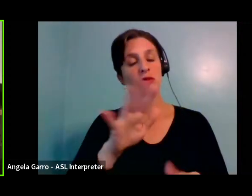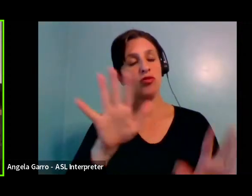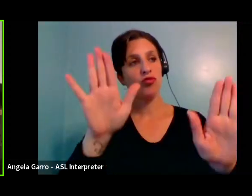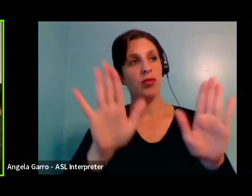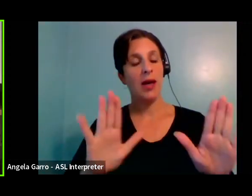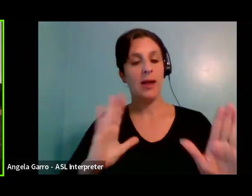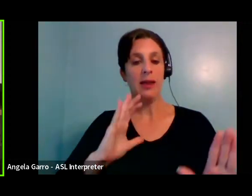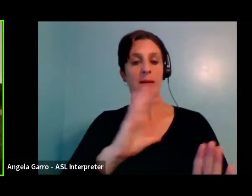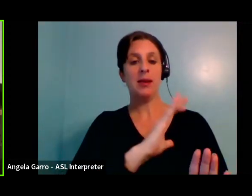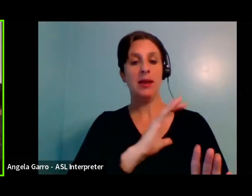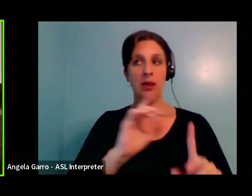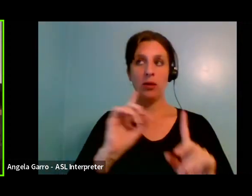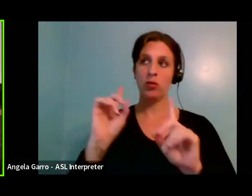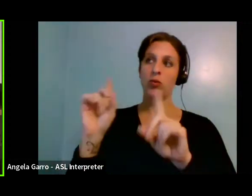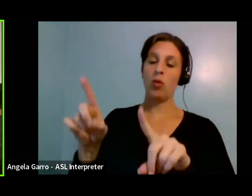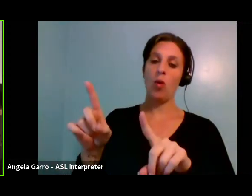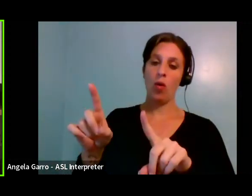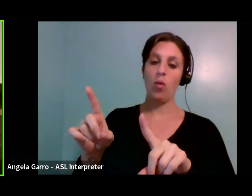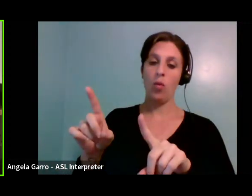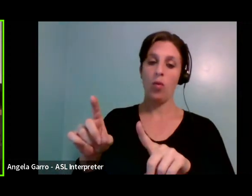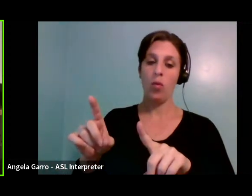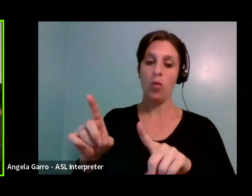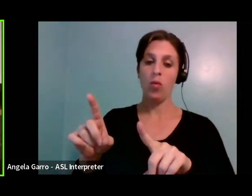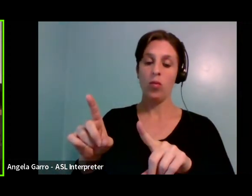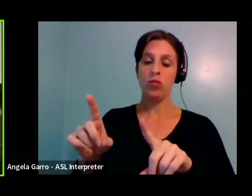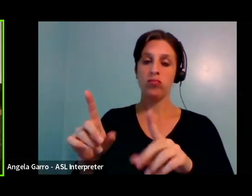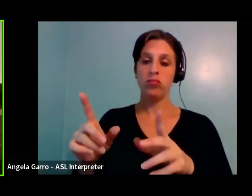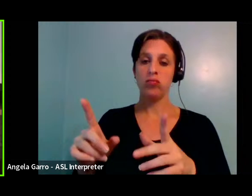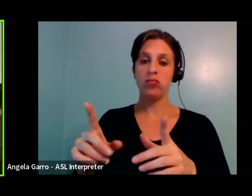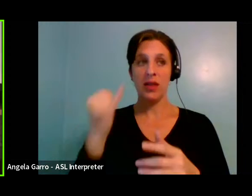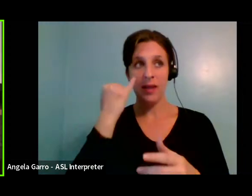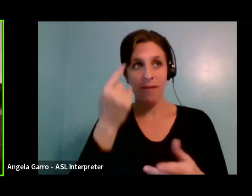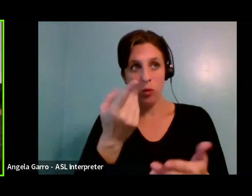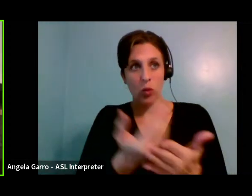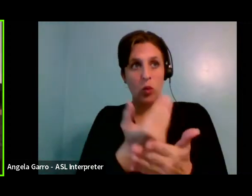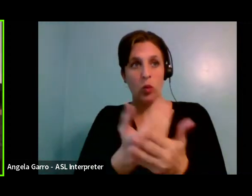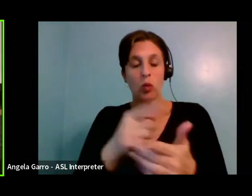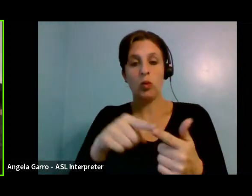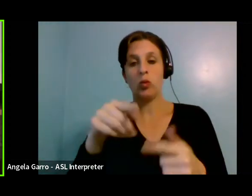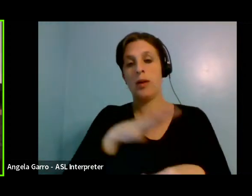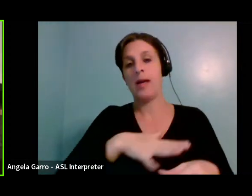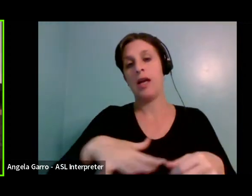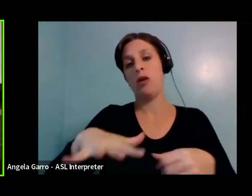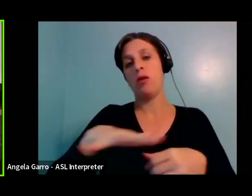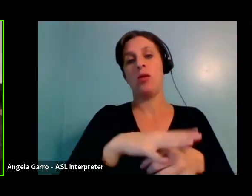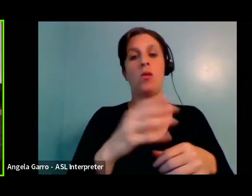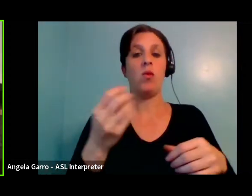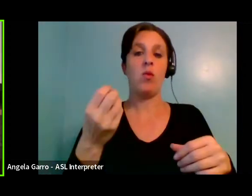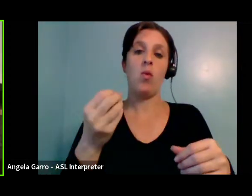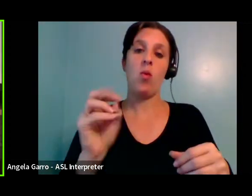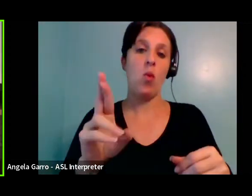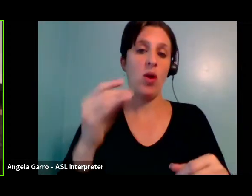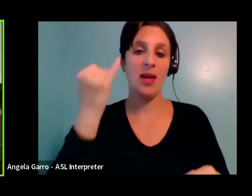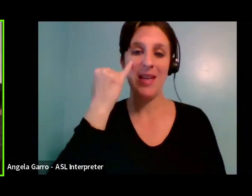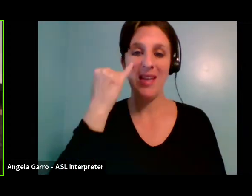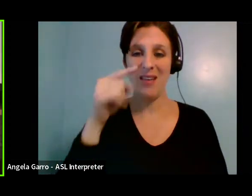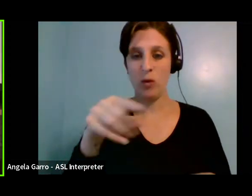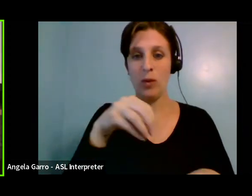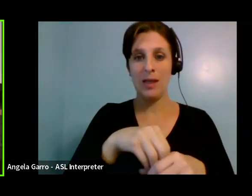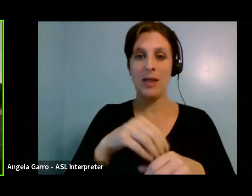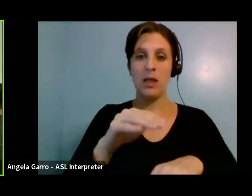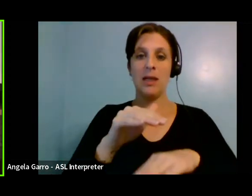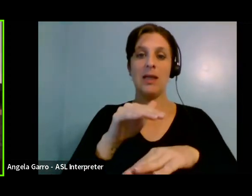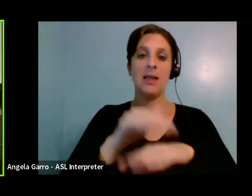committee to go to, if you are new to the area, or if you are in the English